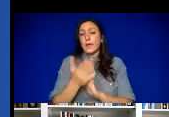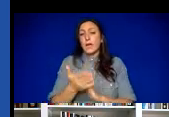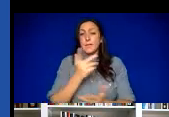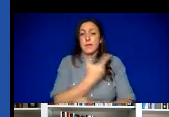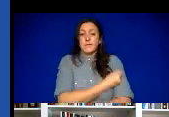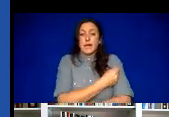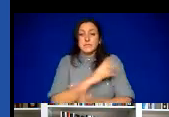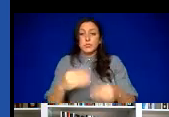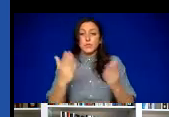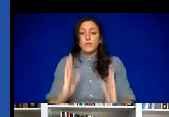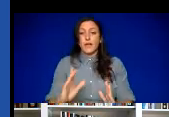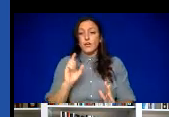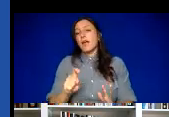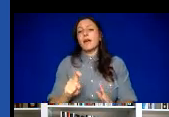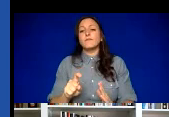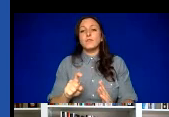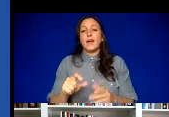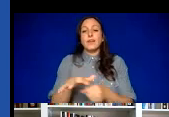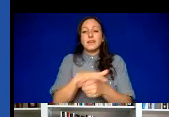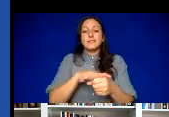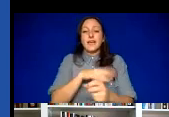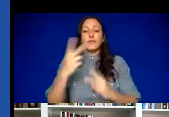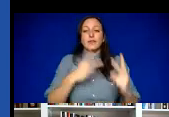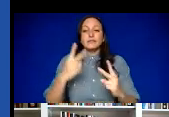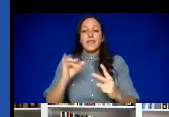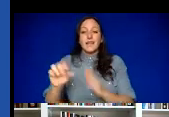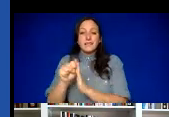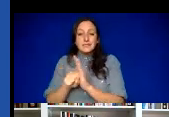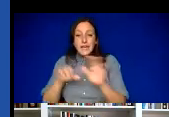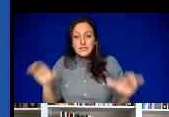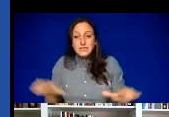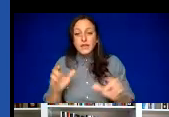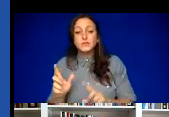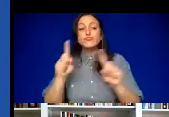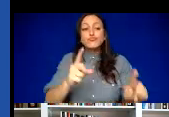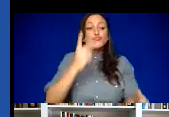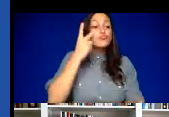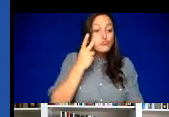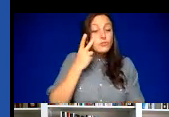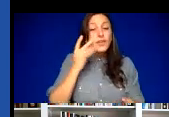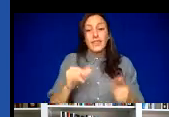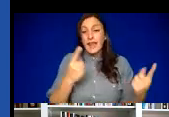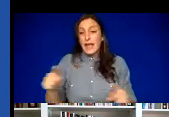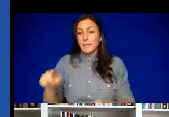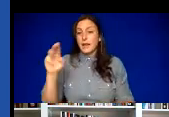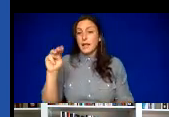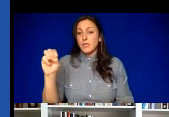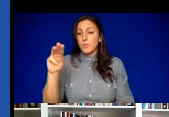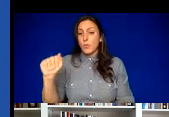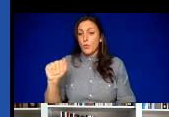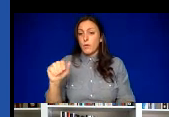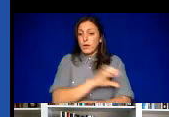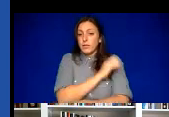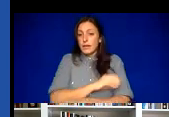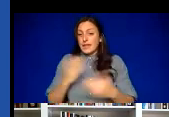a compliant site visit conducted by the state. Did that happen at the MoMA clinic here in Colorado Springs